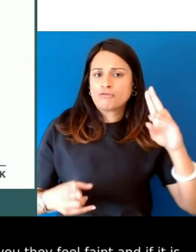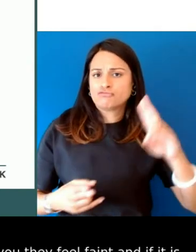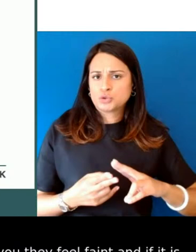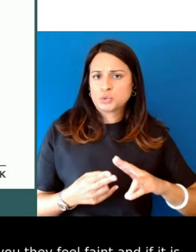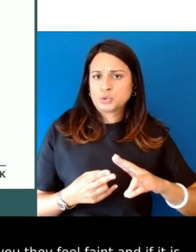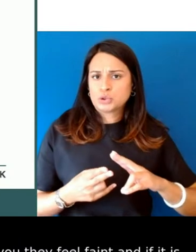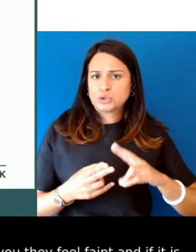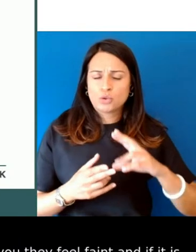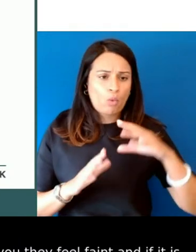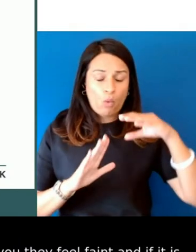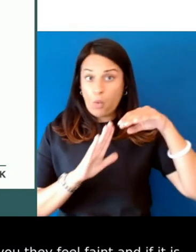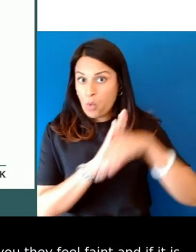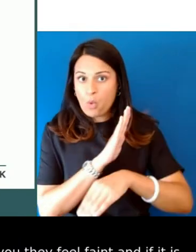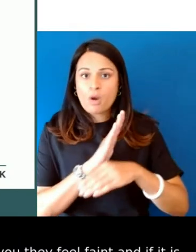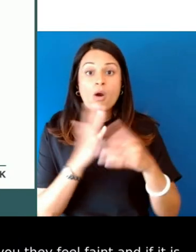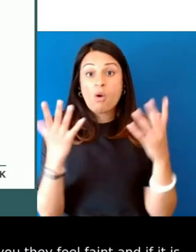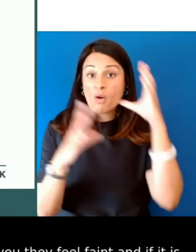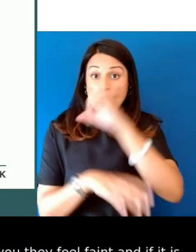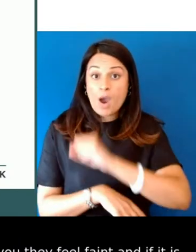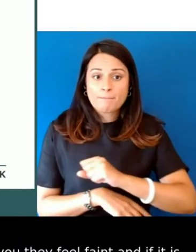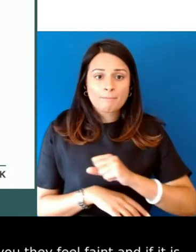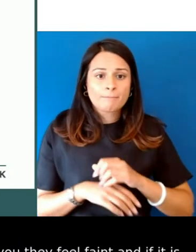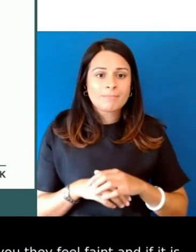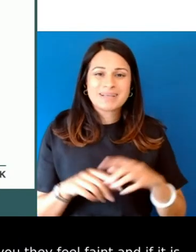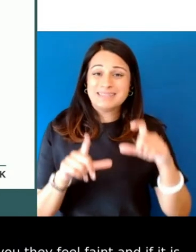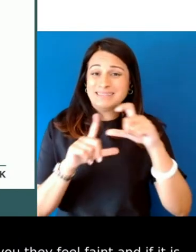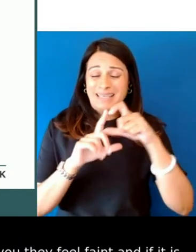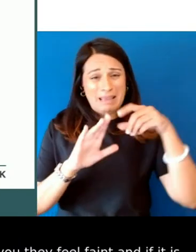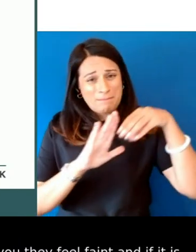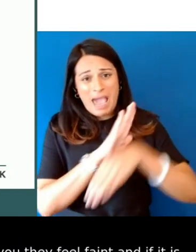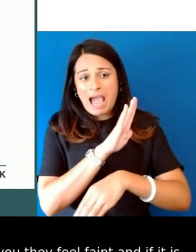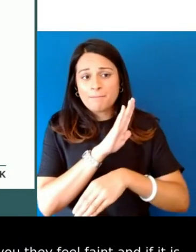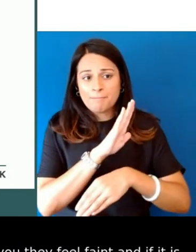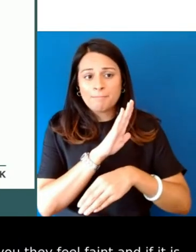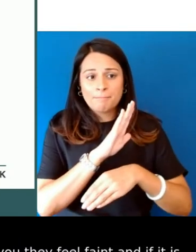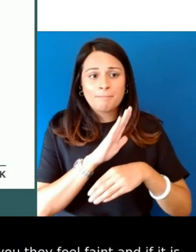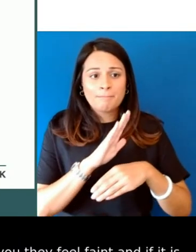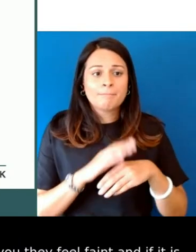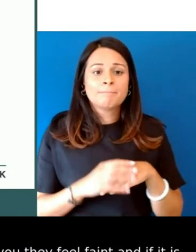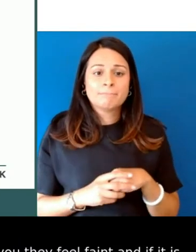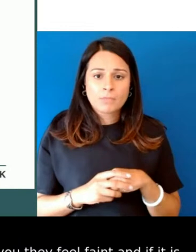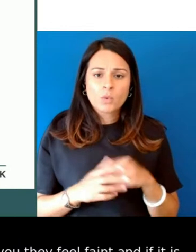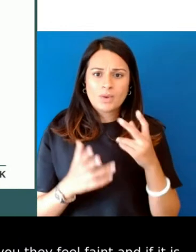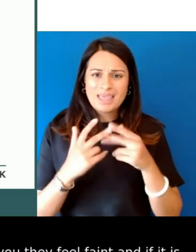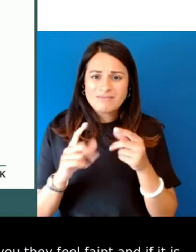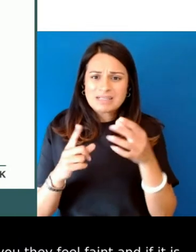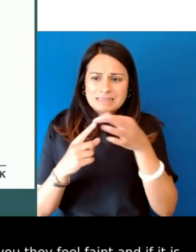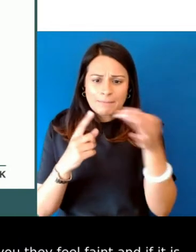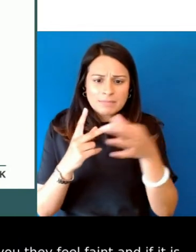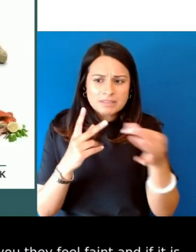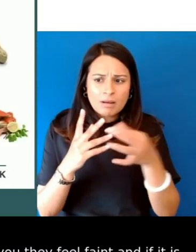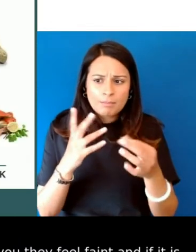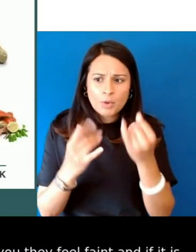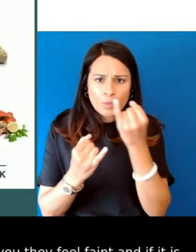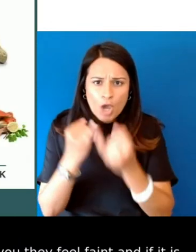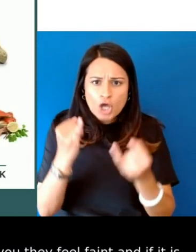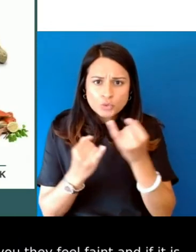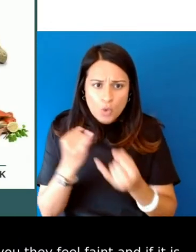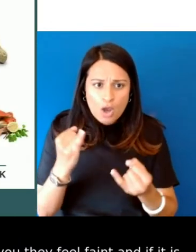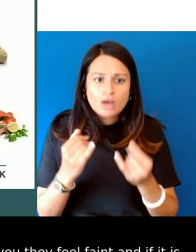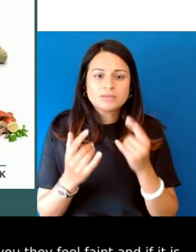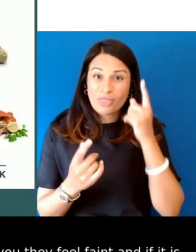unconscious and d is for deterioration so if the symptoms continue to keep getting worse then think about anaphylaxis